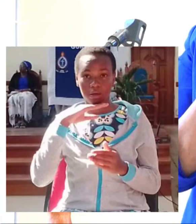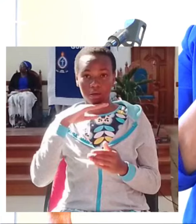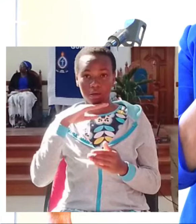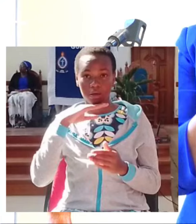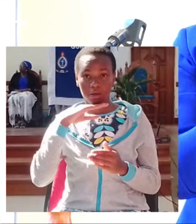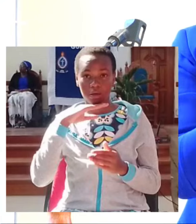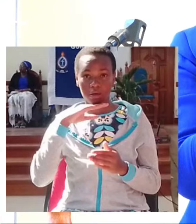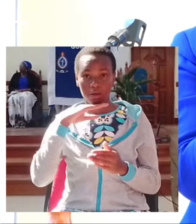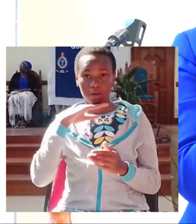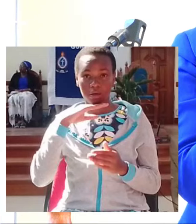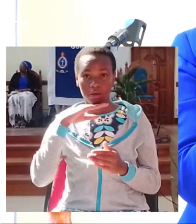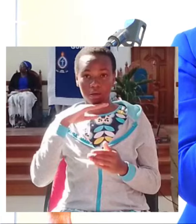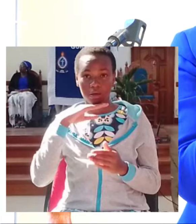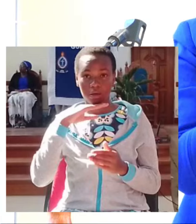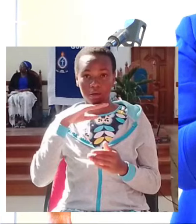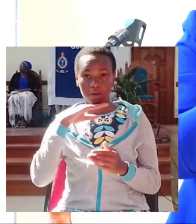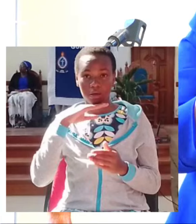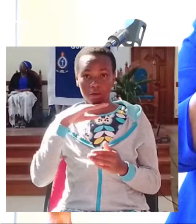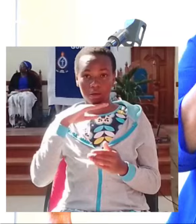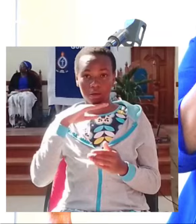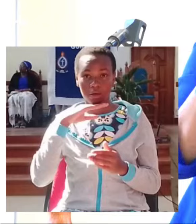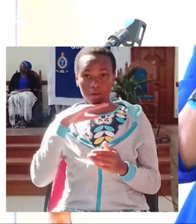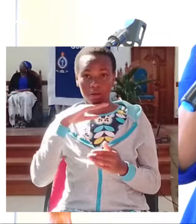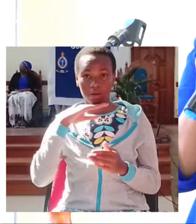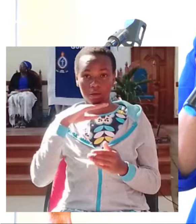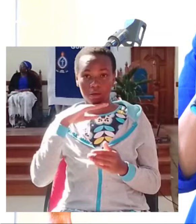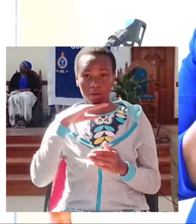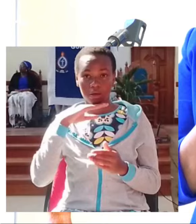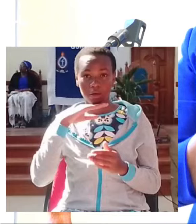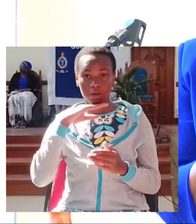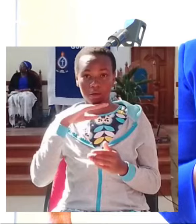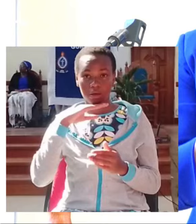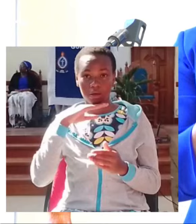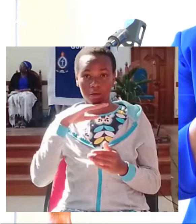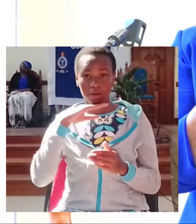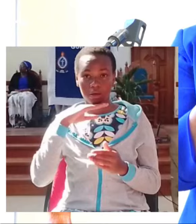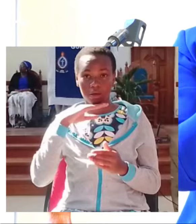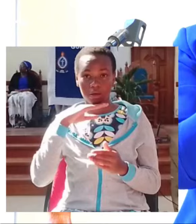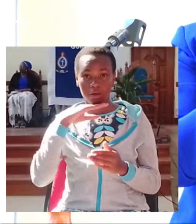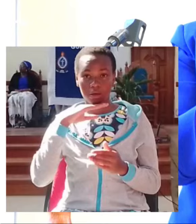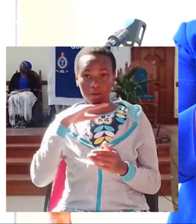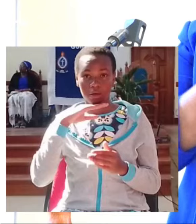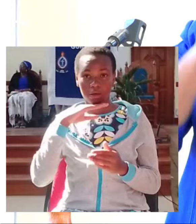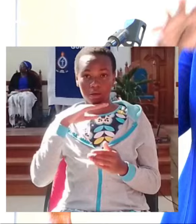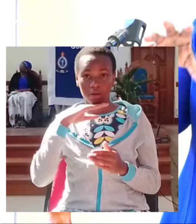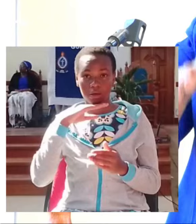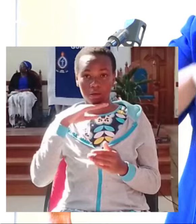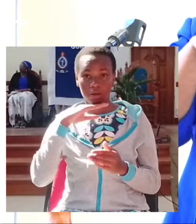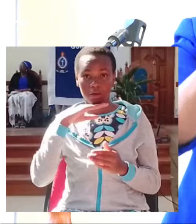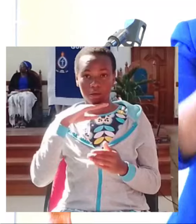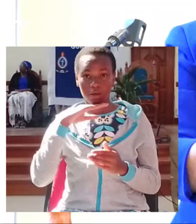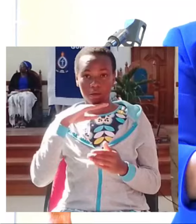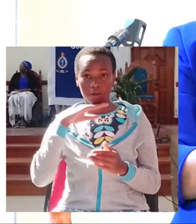Yet you don't believe in him. Yet you don't act as if all that happened. Akatuambia,